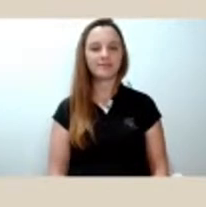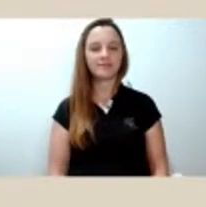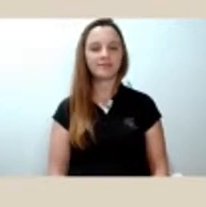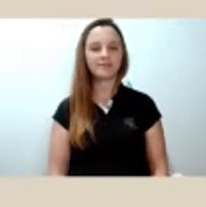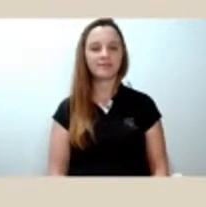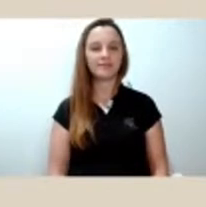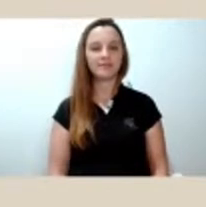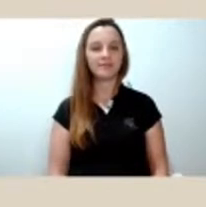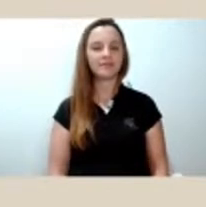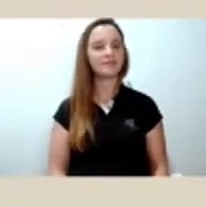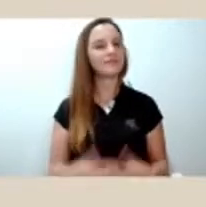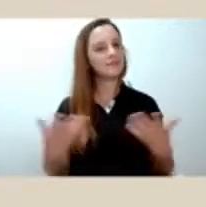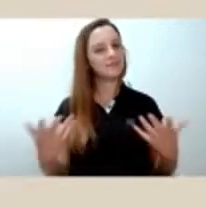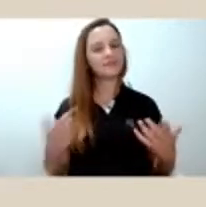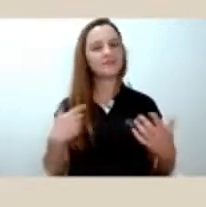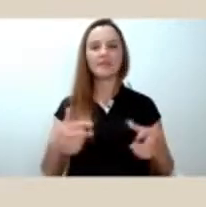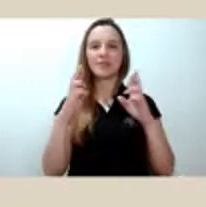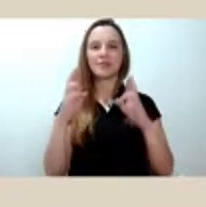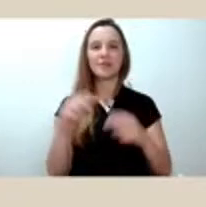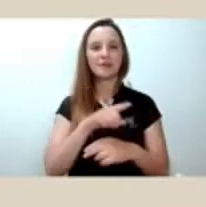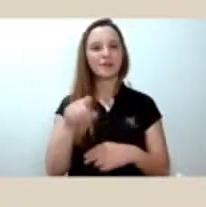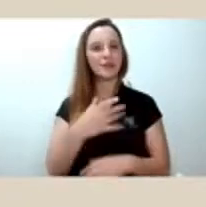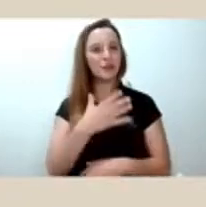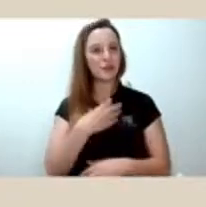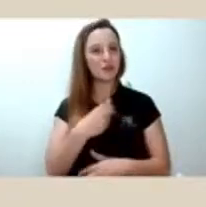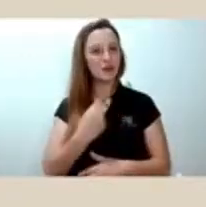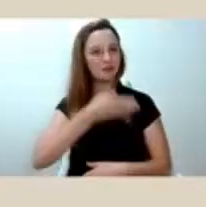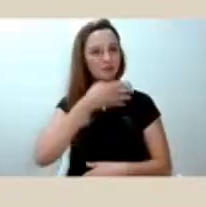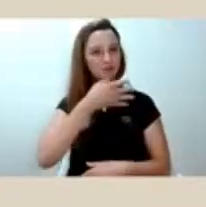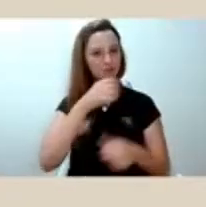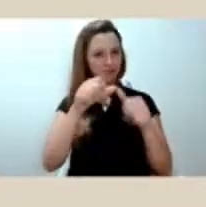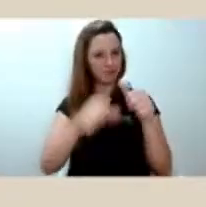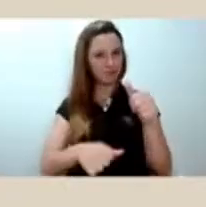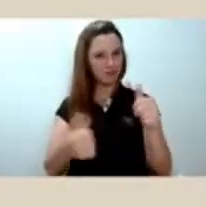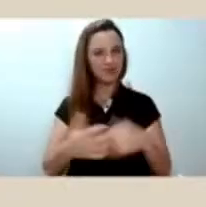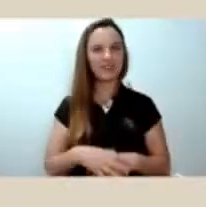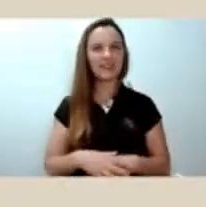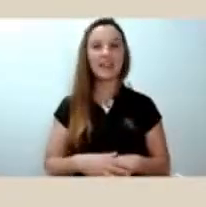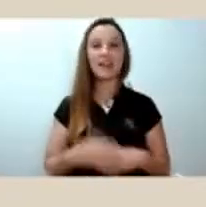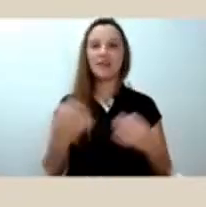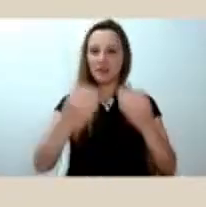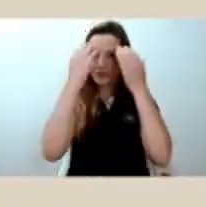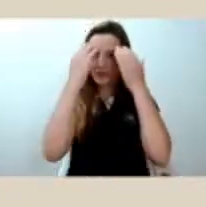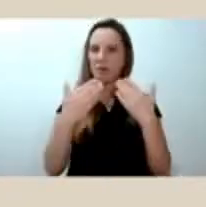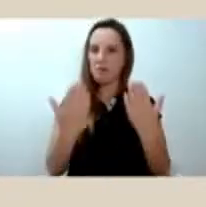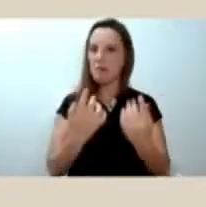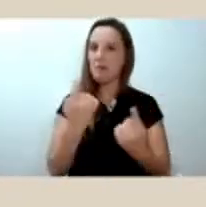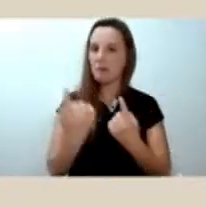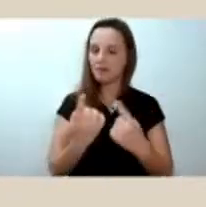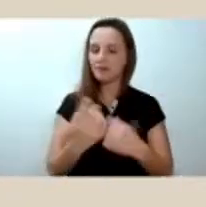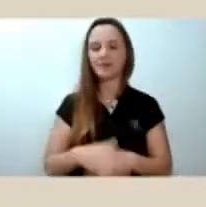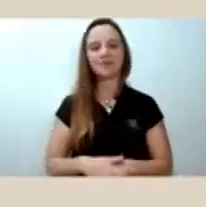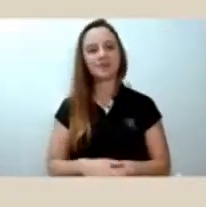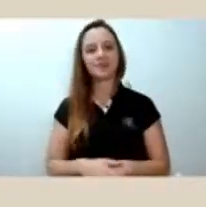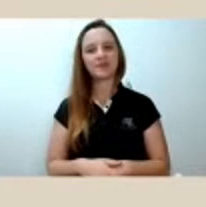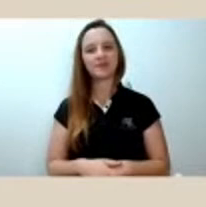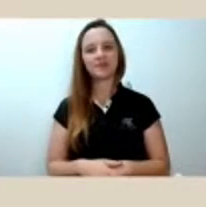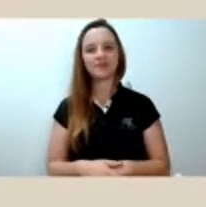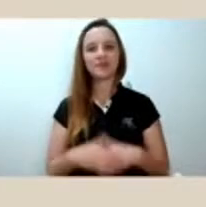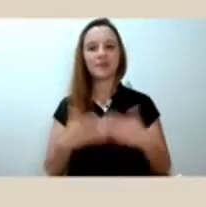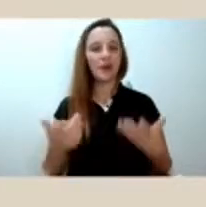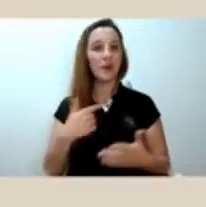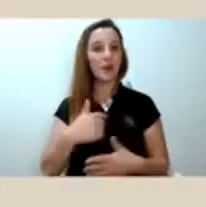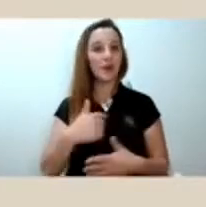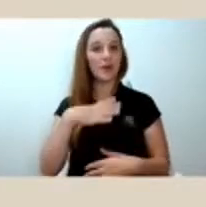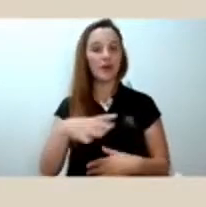All right, I really hope that you enjoyed that talk and it was informative in some way. Now, I want to bring you back to